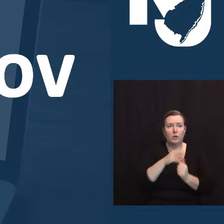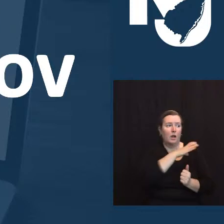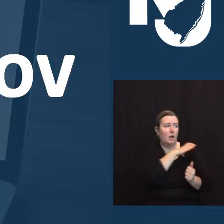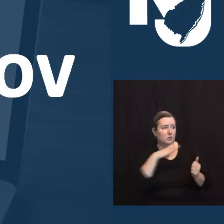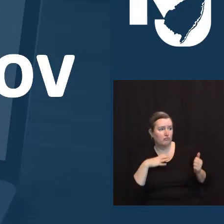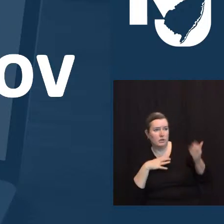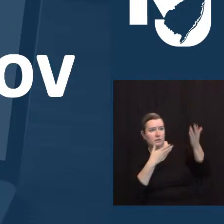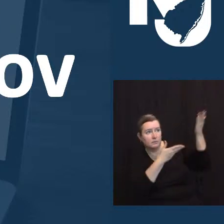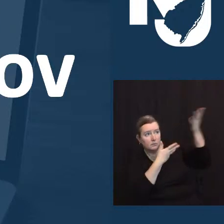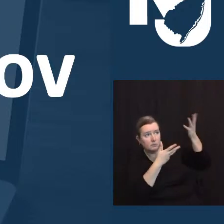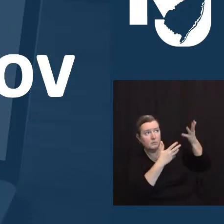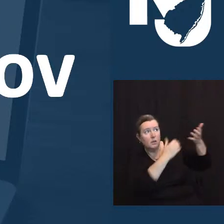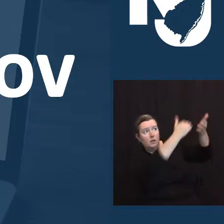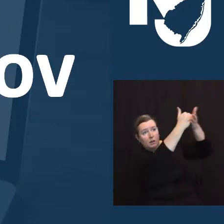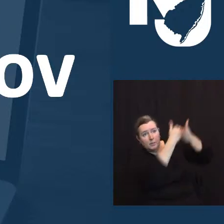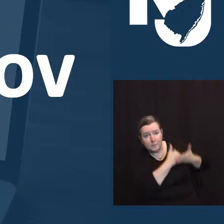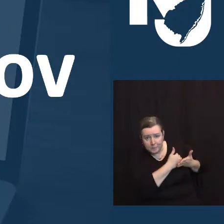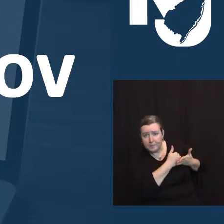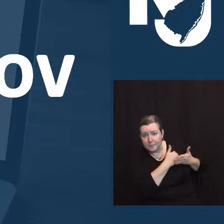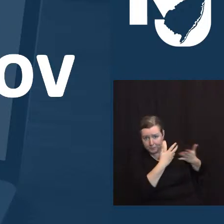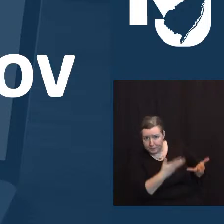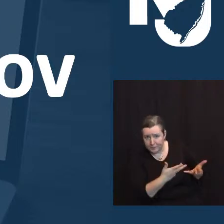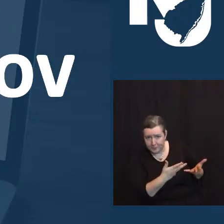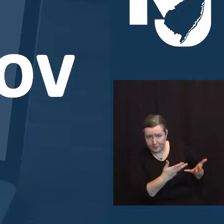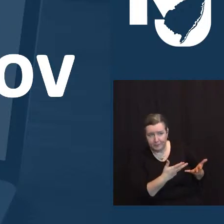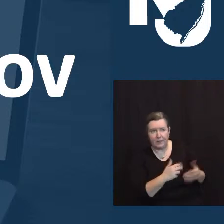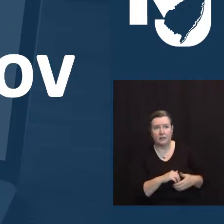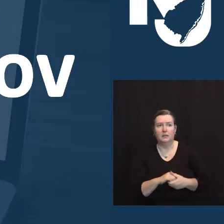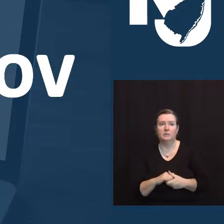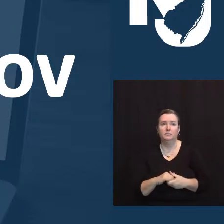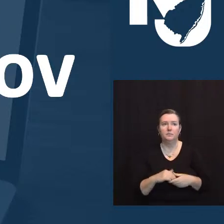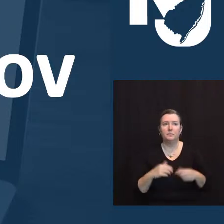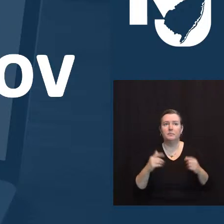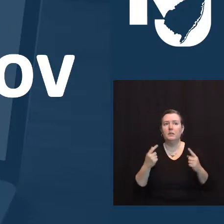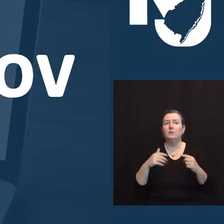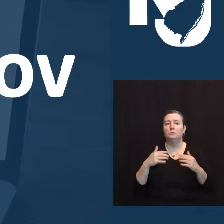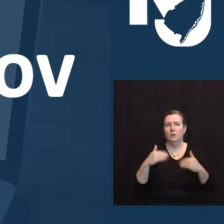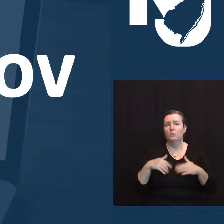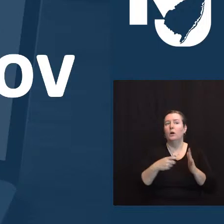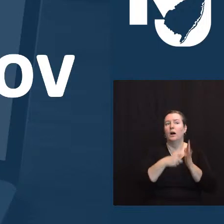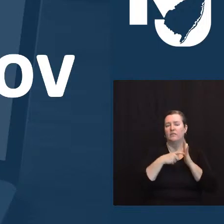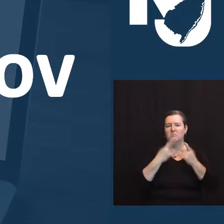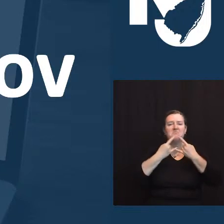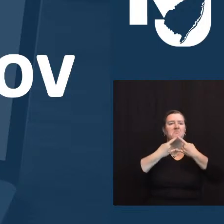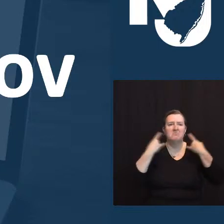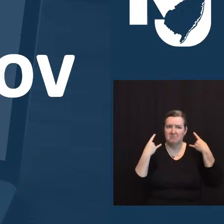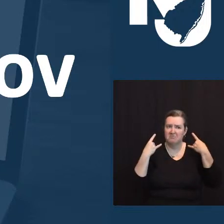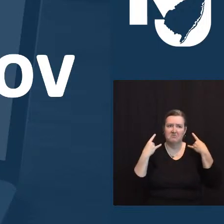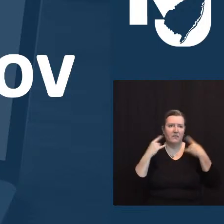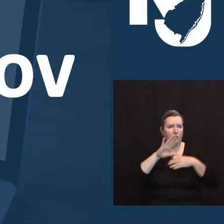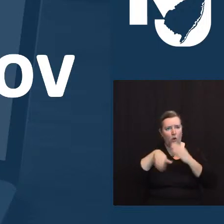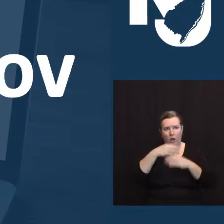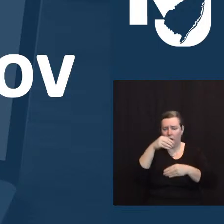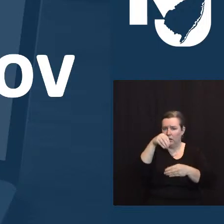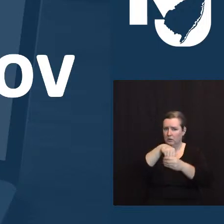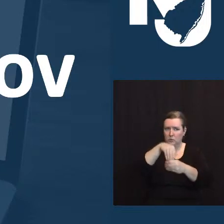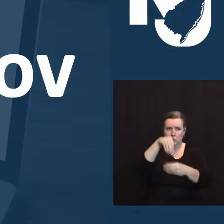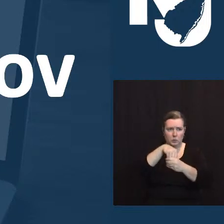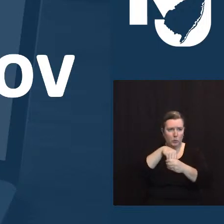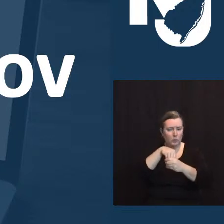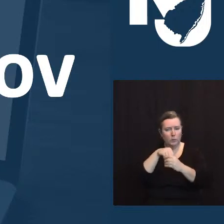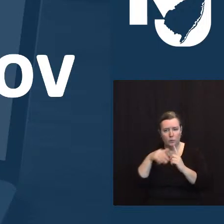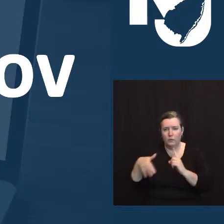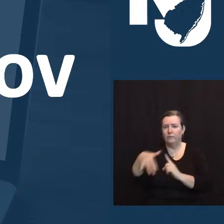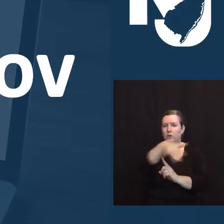relief. We mandated the wearing of masks in all indoor settings and have continually urged you to take all the proper